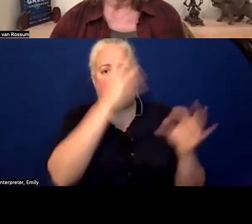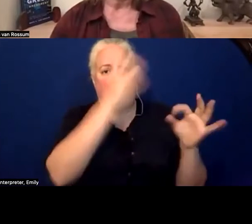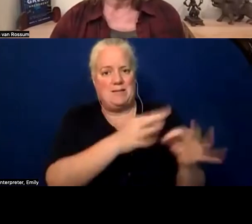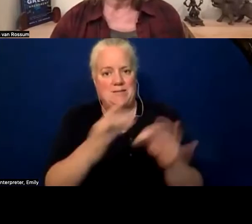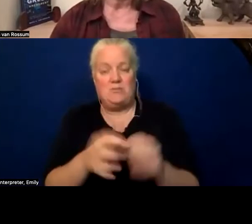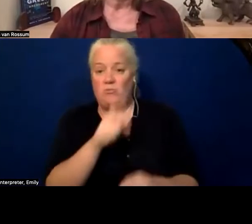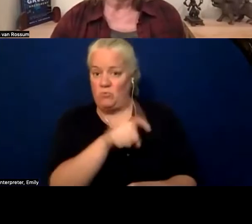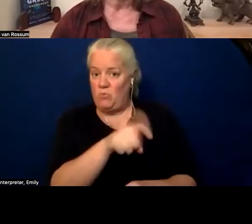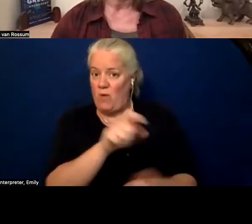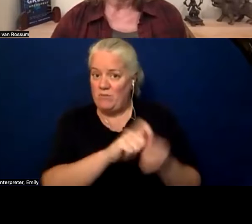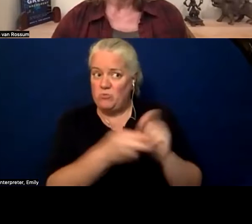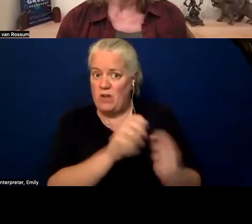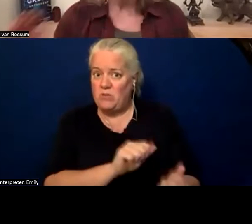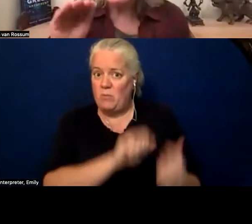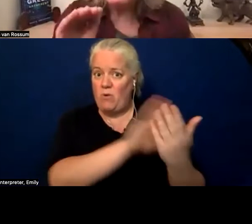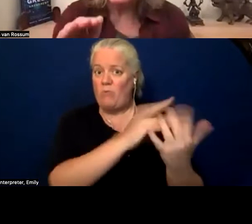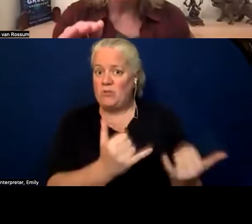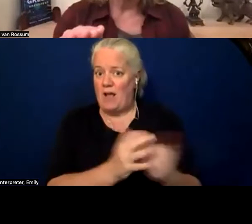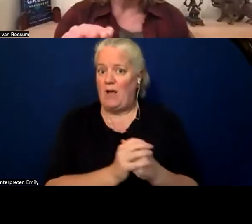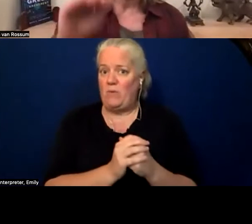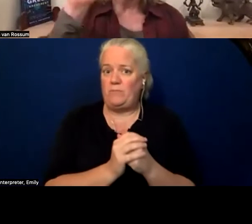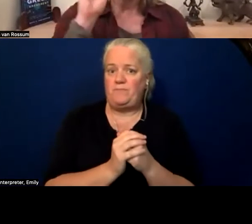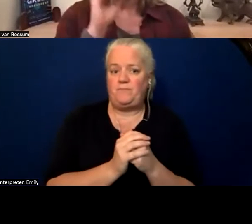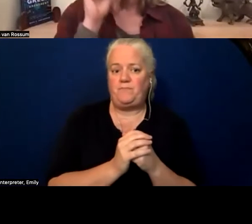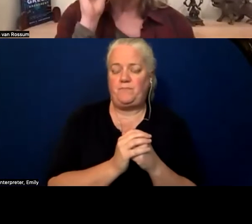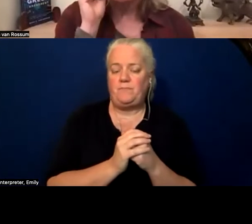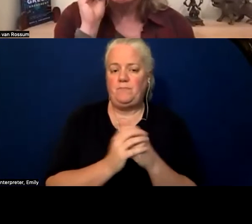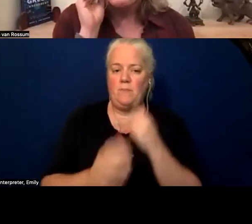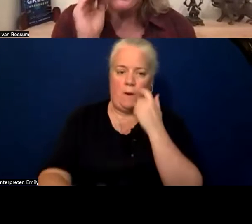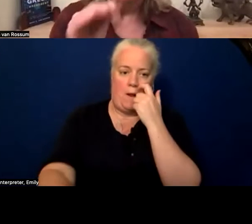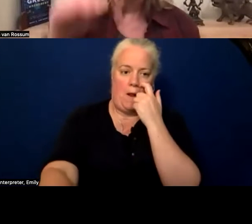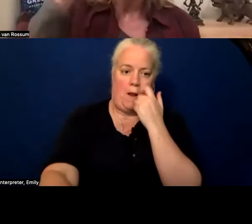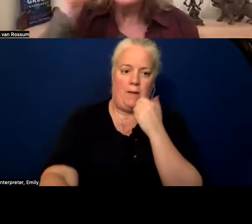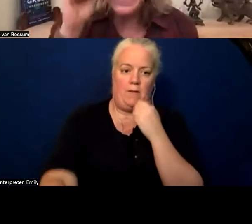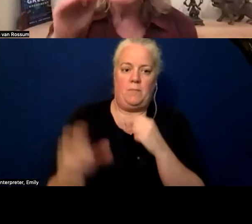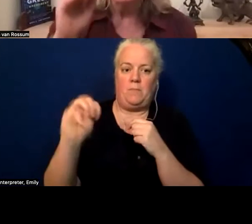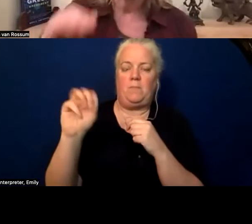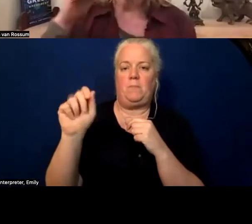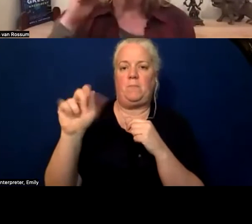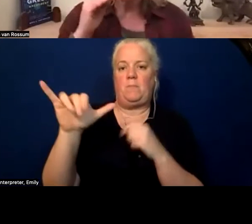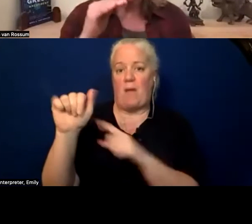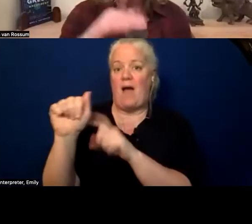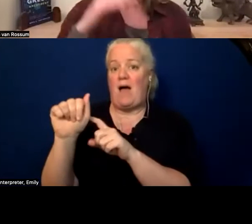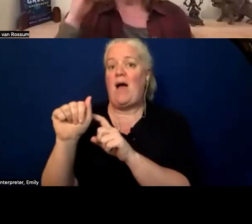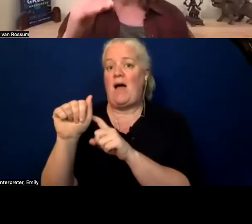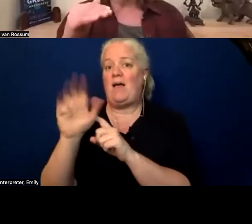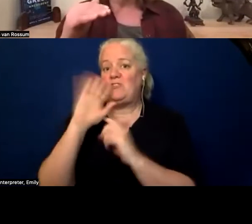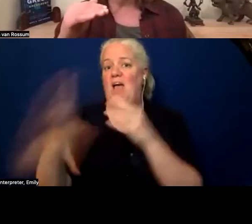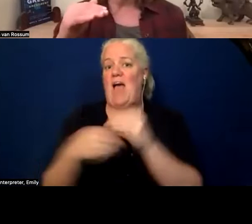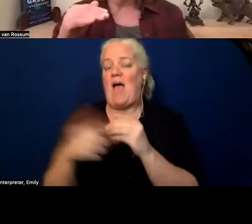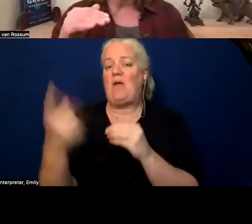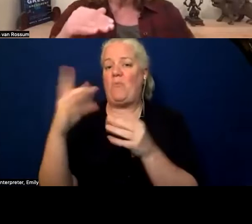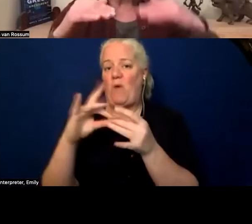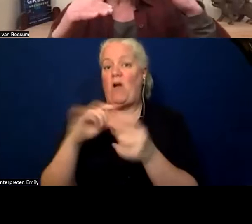now. Just one layer on that, but the one of the things is every time we do get forced